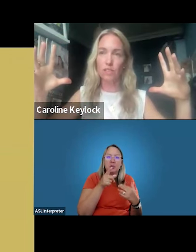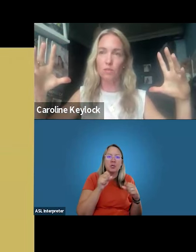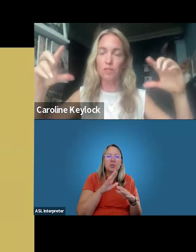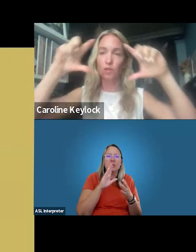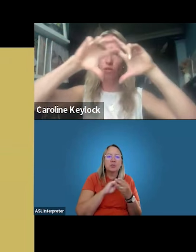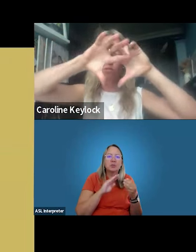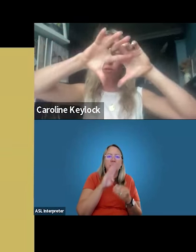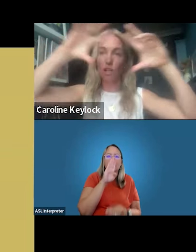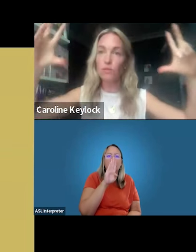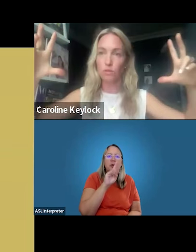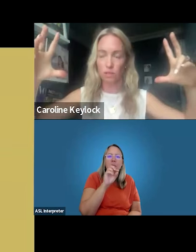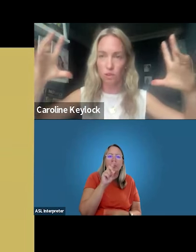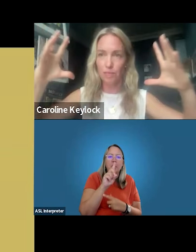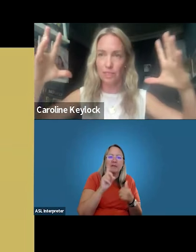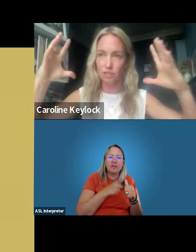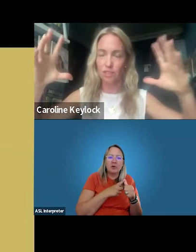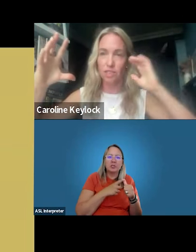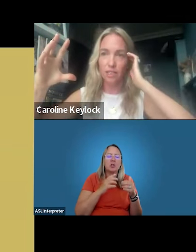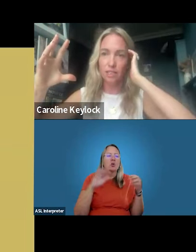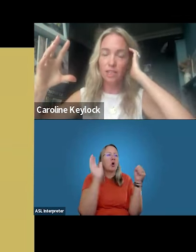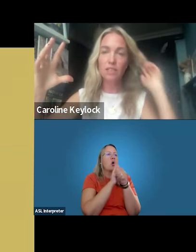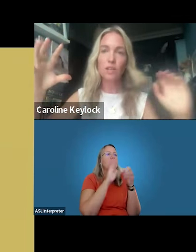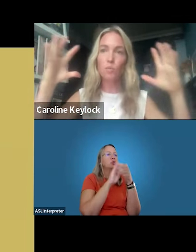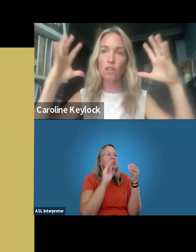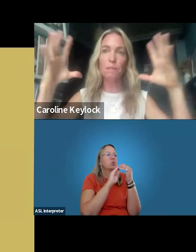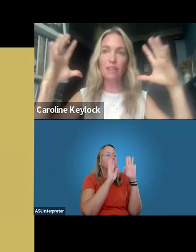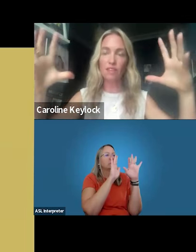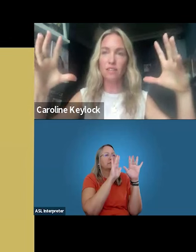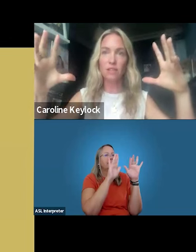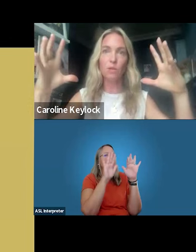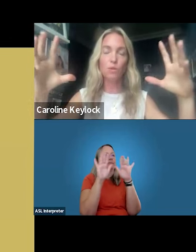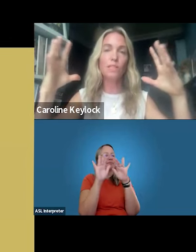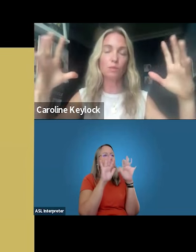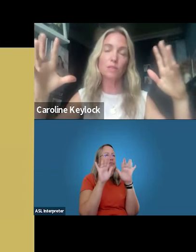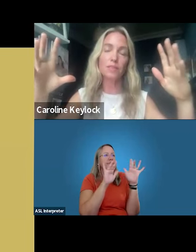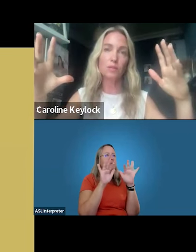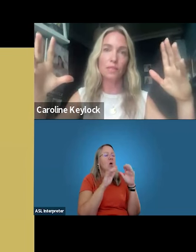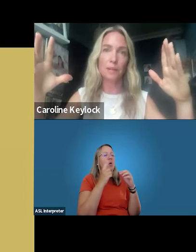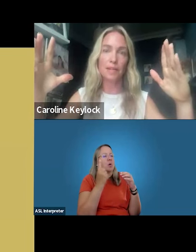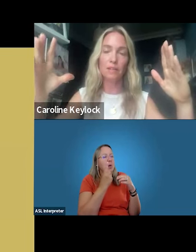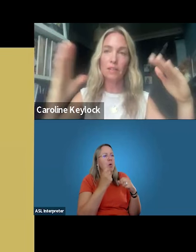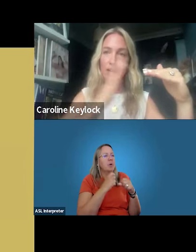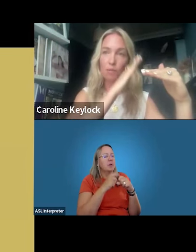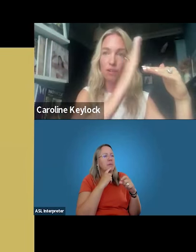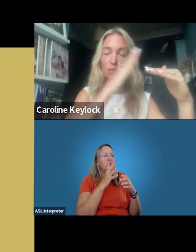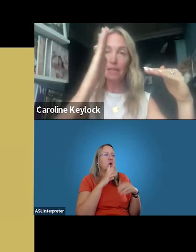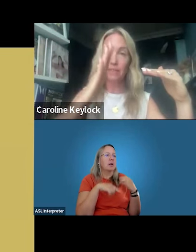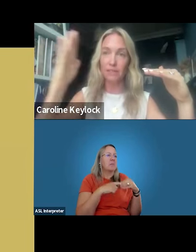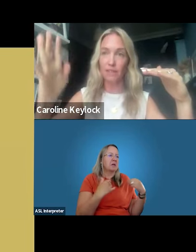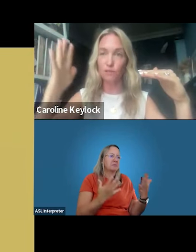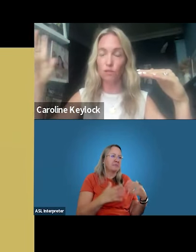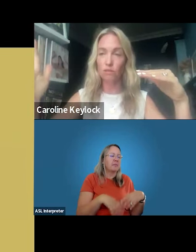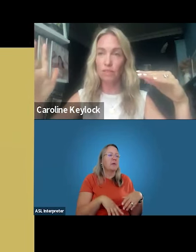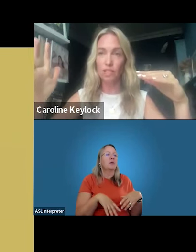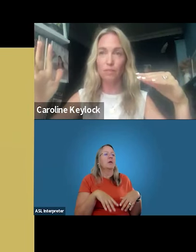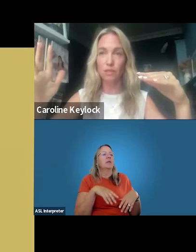storyboard for almost your total social media strategy. So what are the big things that we always want to be talking about? And what are those